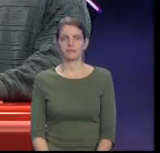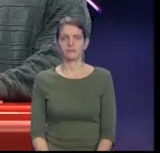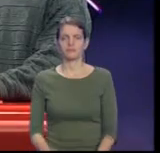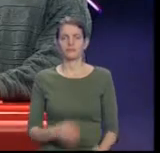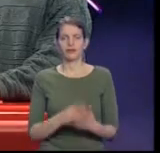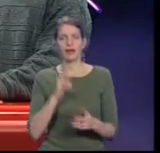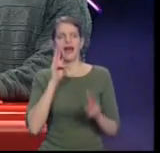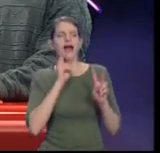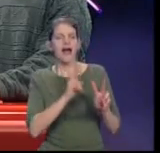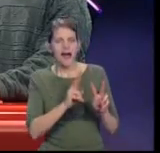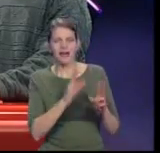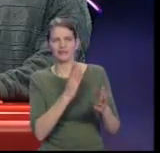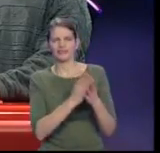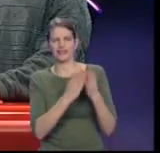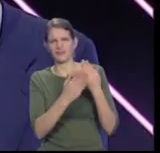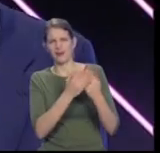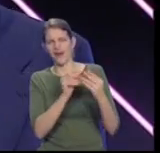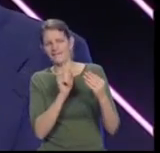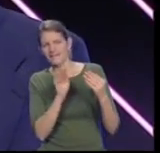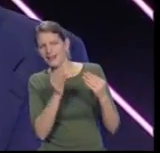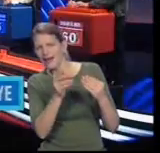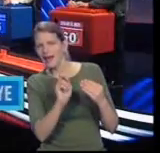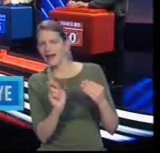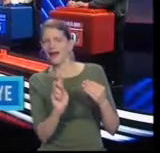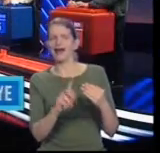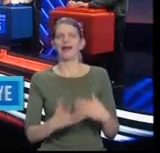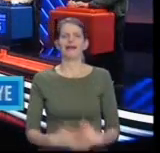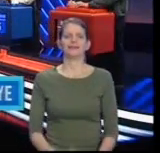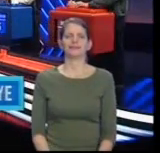Susan and Ben. More than meets the eye? Yeah.